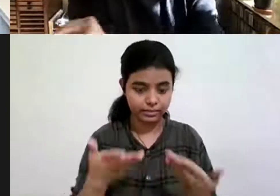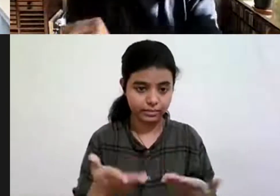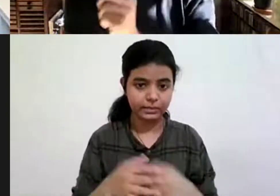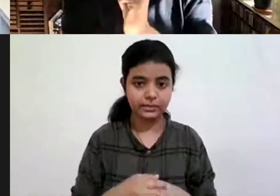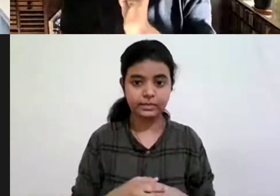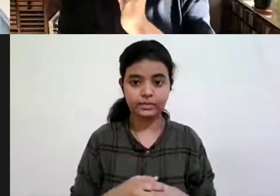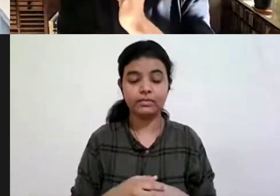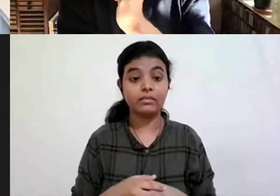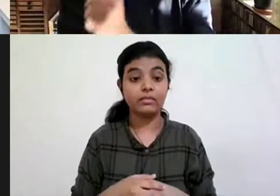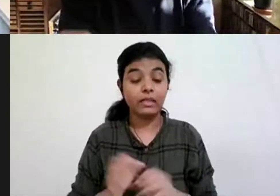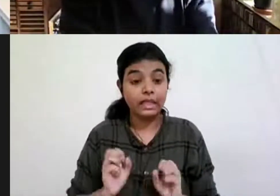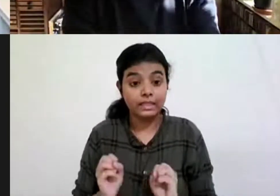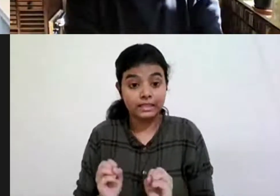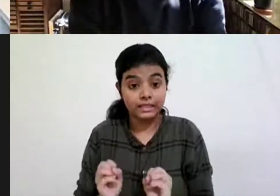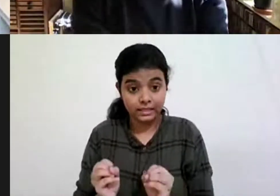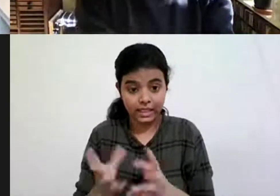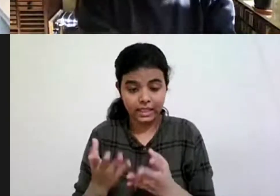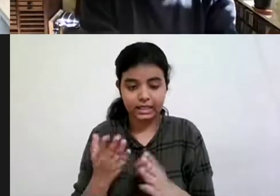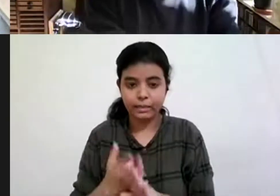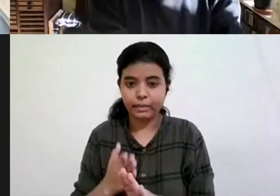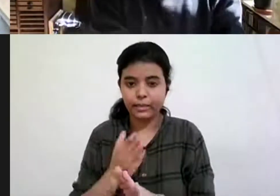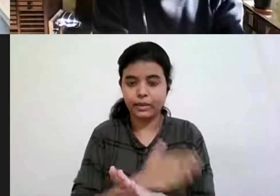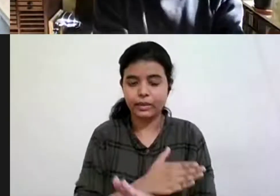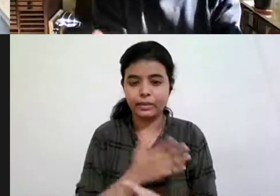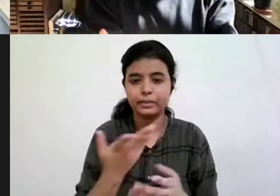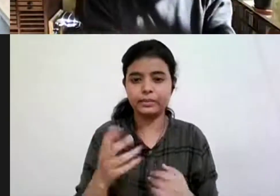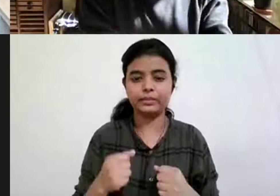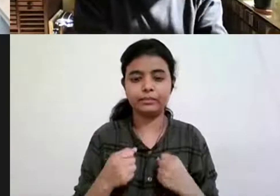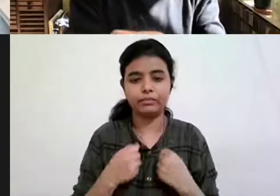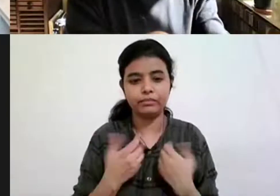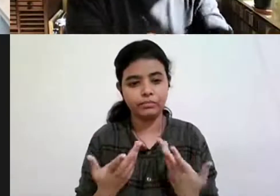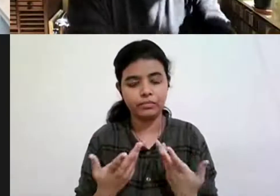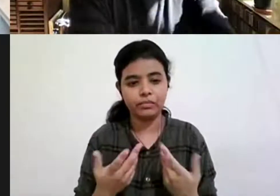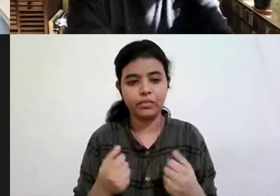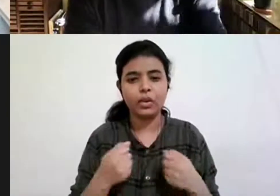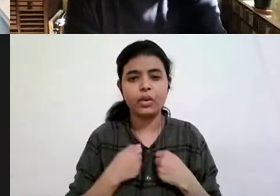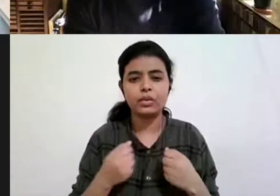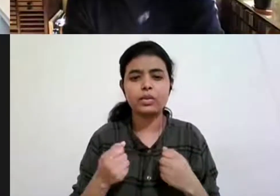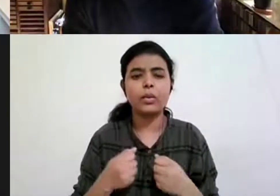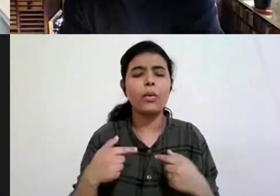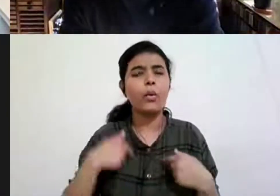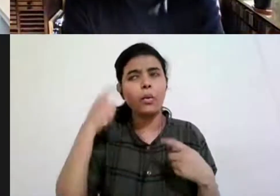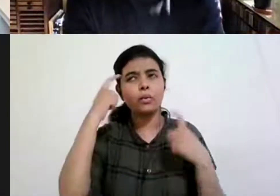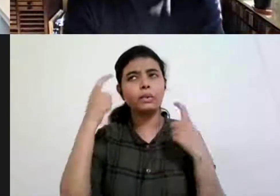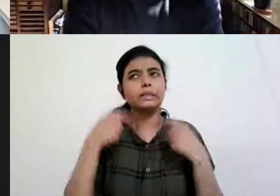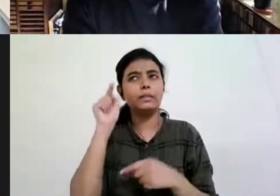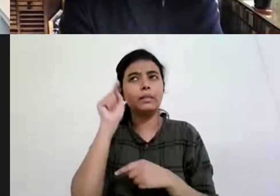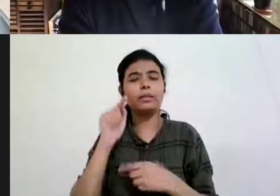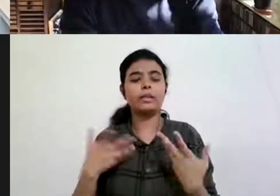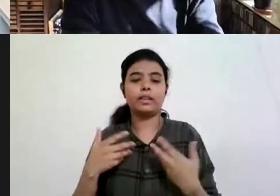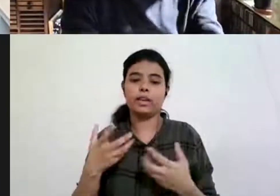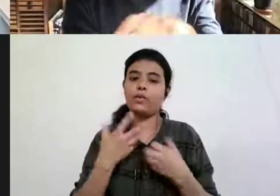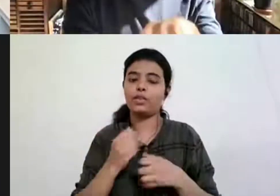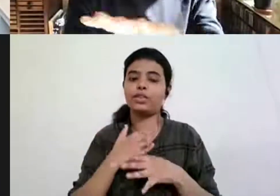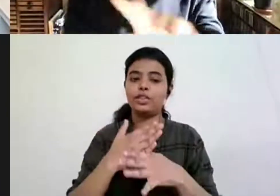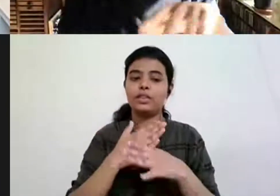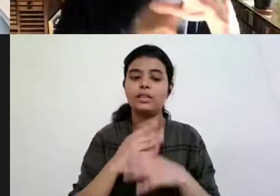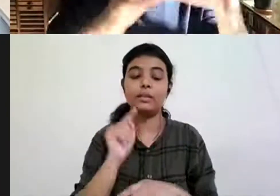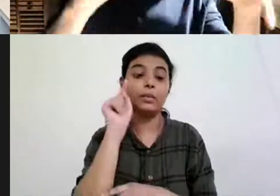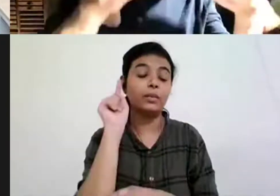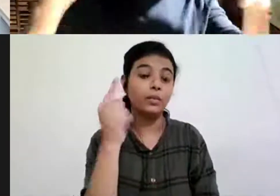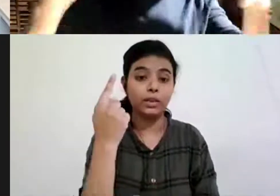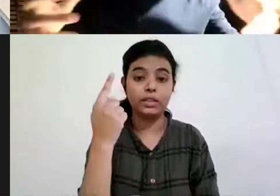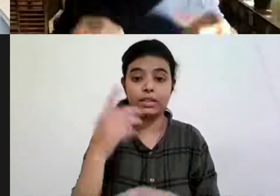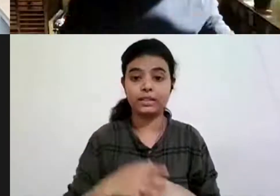Before I begin, I think I would like to share like 2 or 3 thoughts with you. The one is like